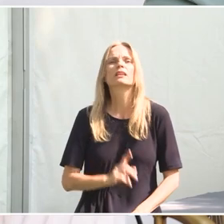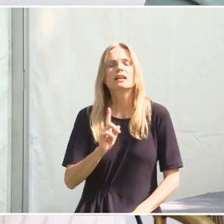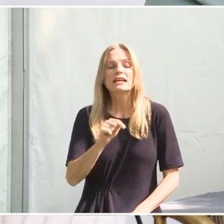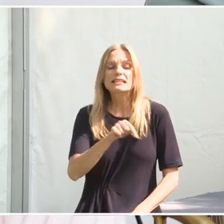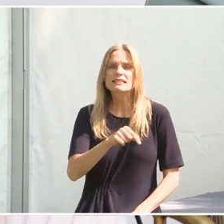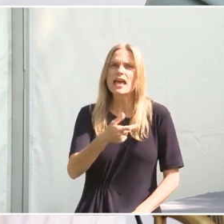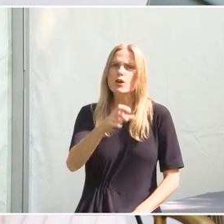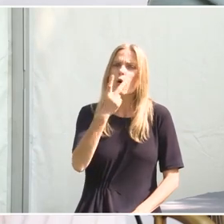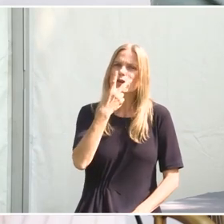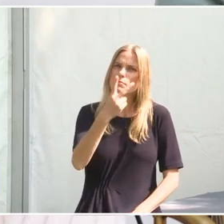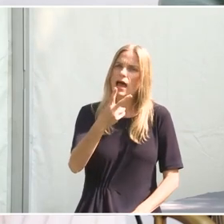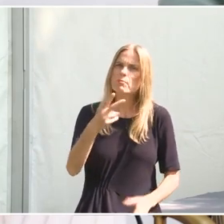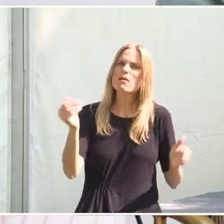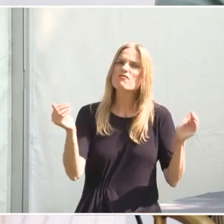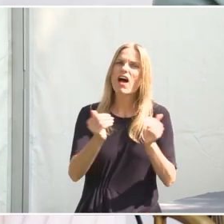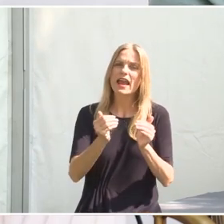these